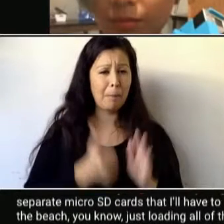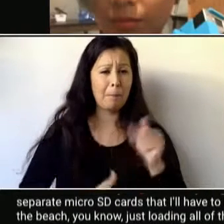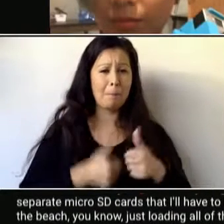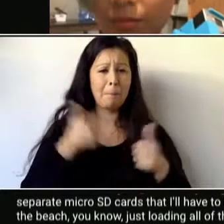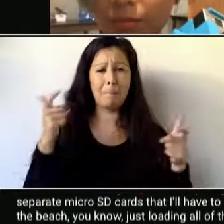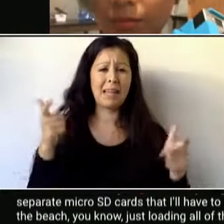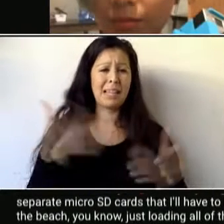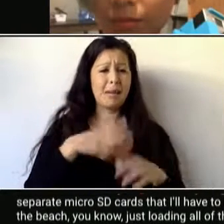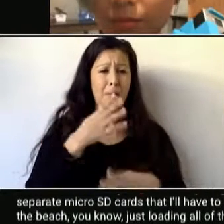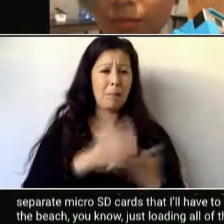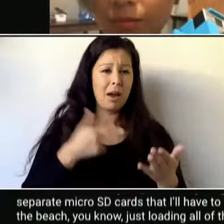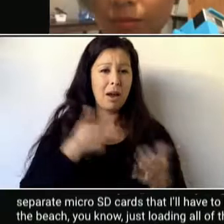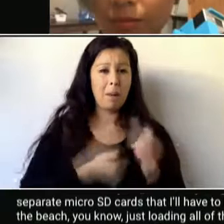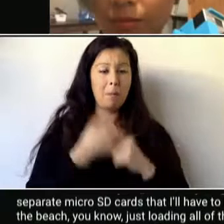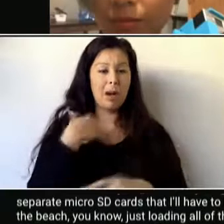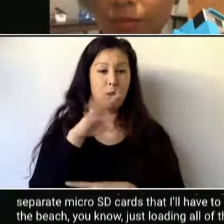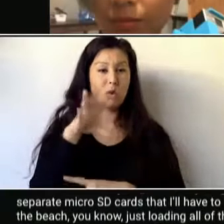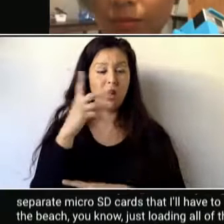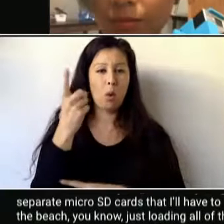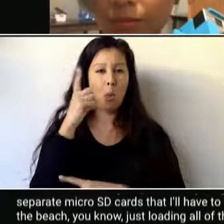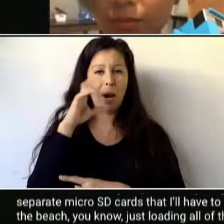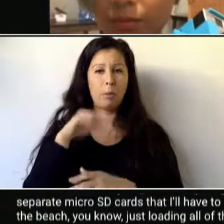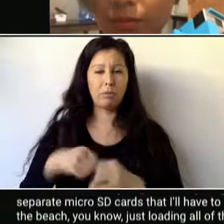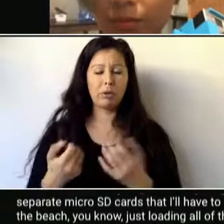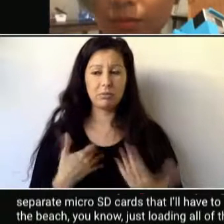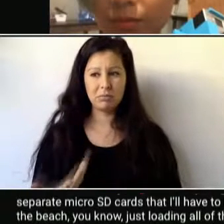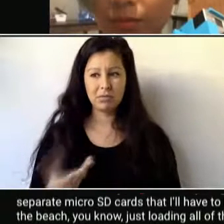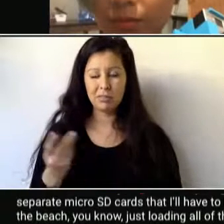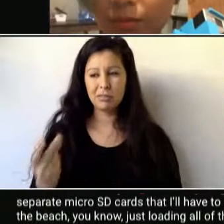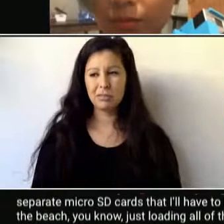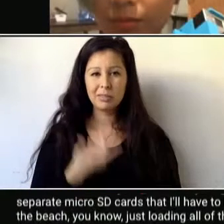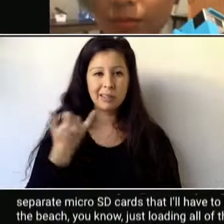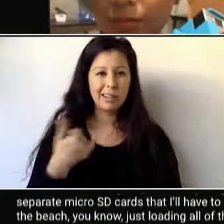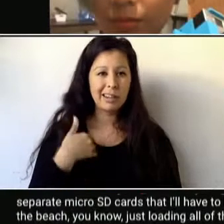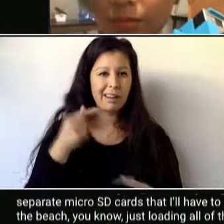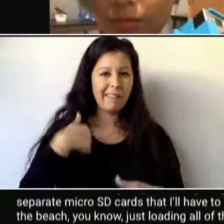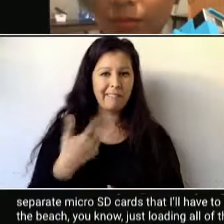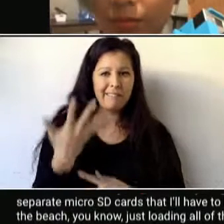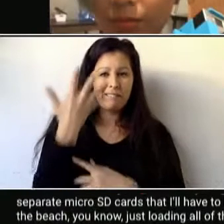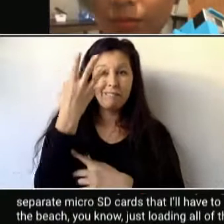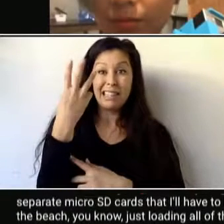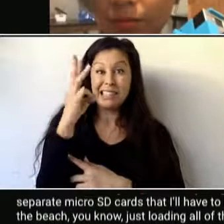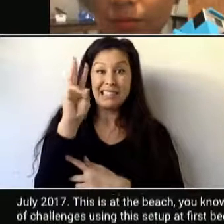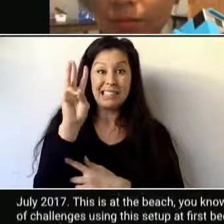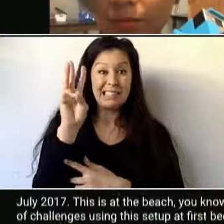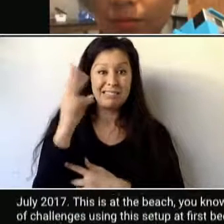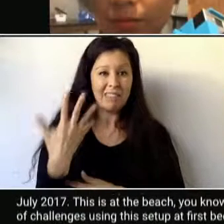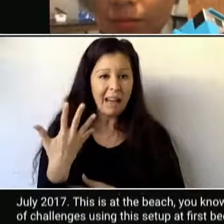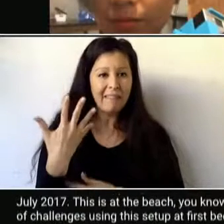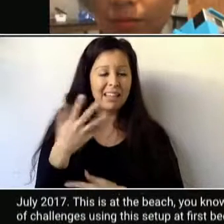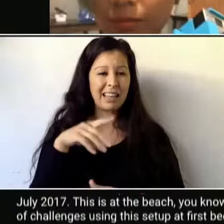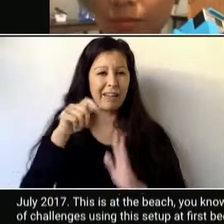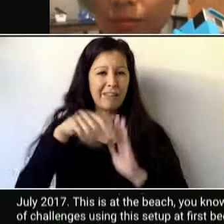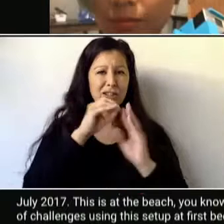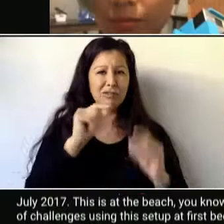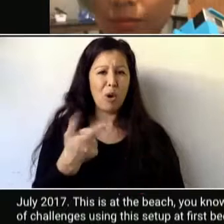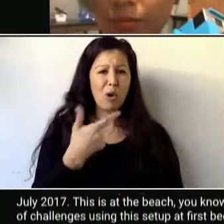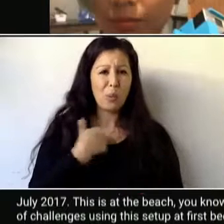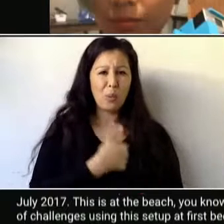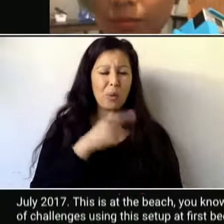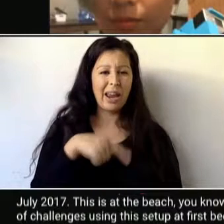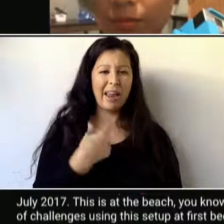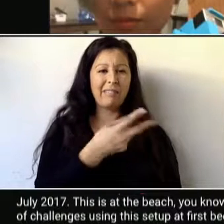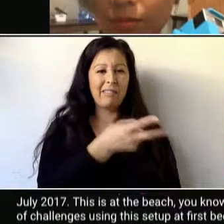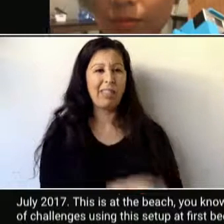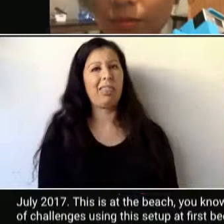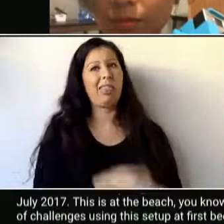times we shot, one of the cameras would be busted and we're like, oh shoot, now we only have 5 cameras and like the footage is no good. So we got to drag our footage